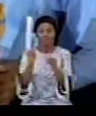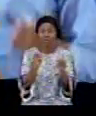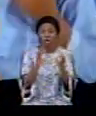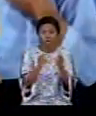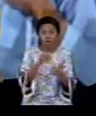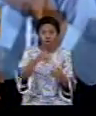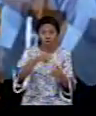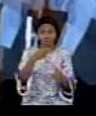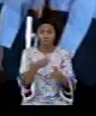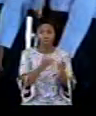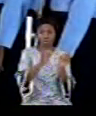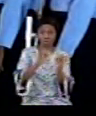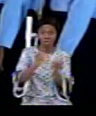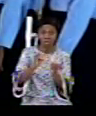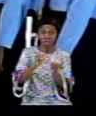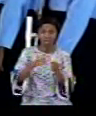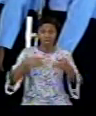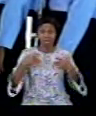foreign